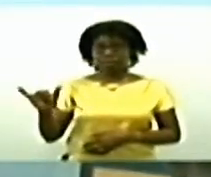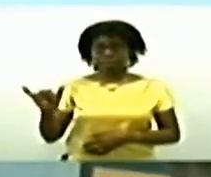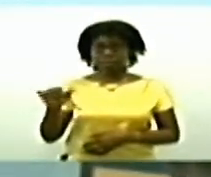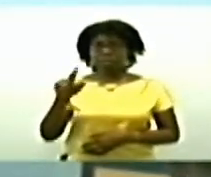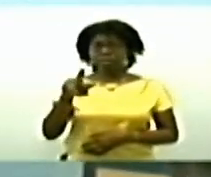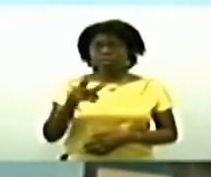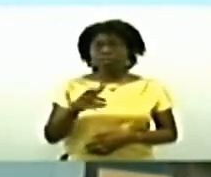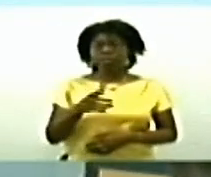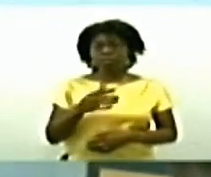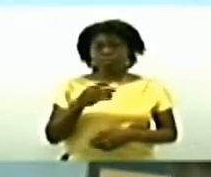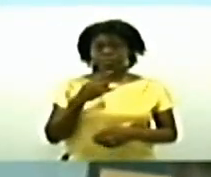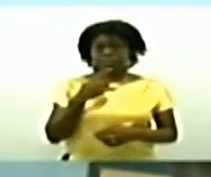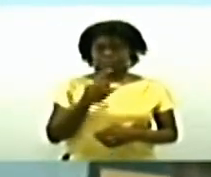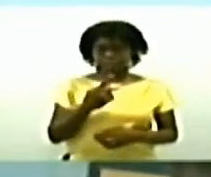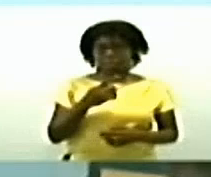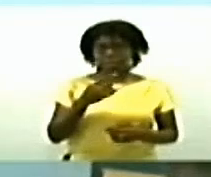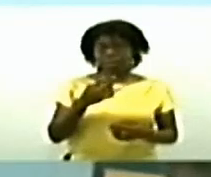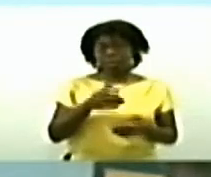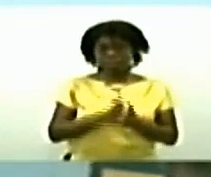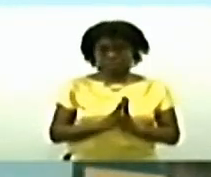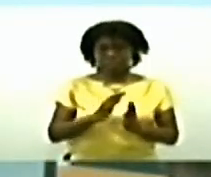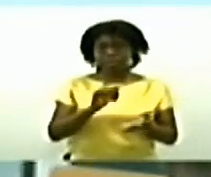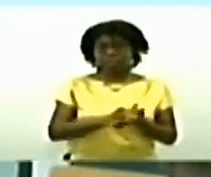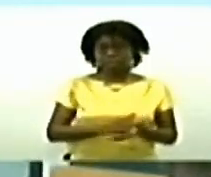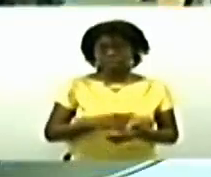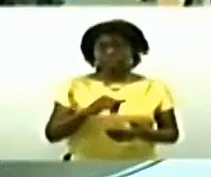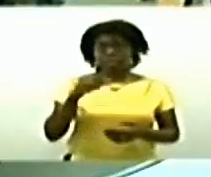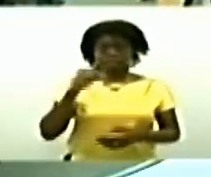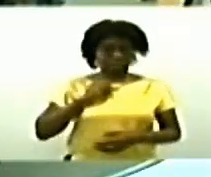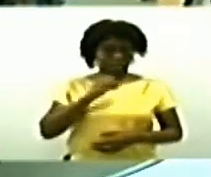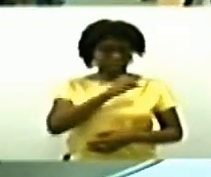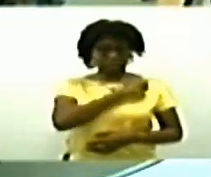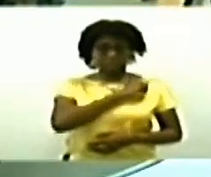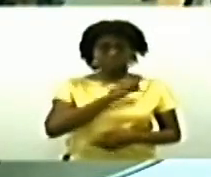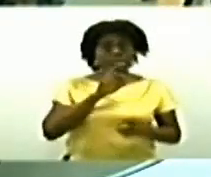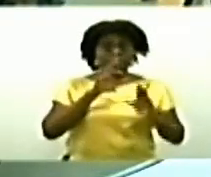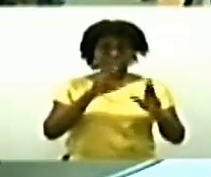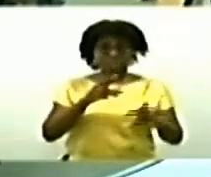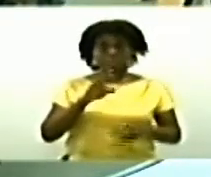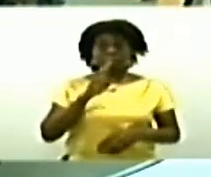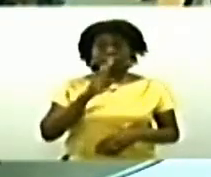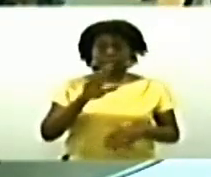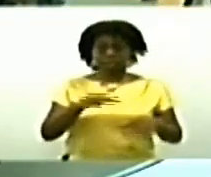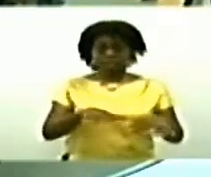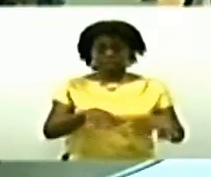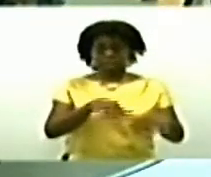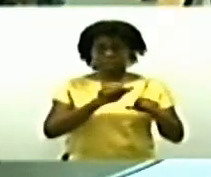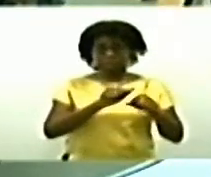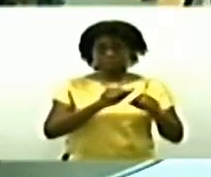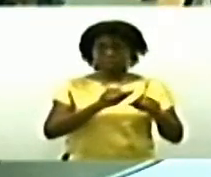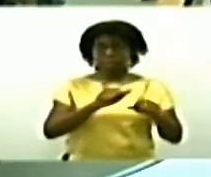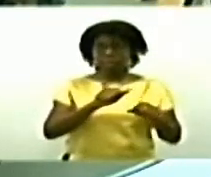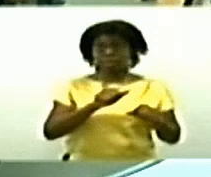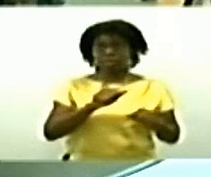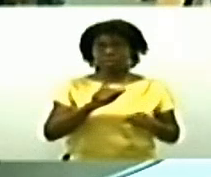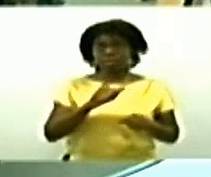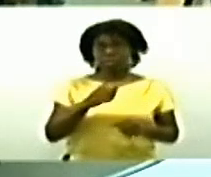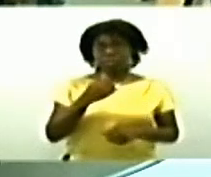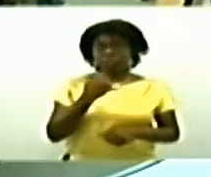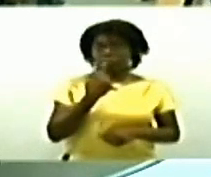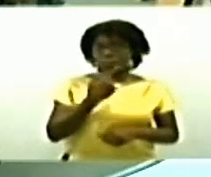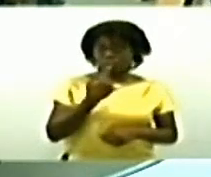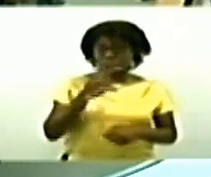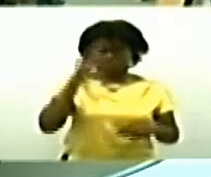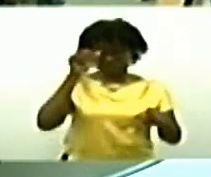that the chairman's report be adopted. Honorable members, the question is that the chairman's report be adopted. Those who have that opinion say